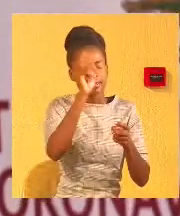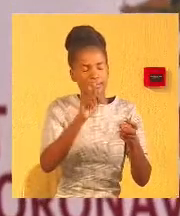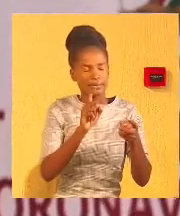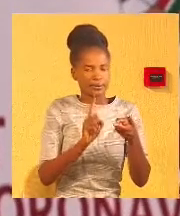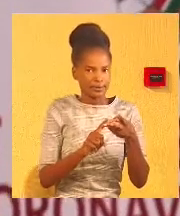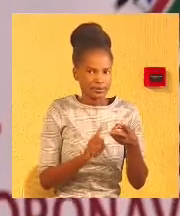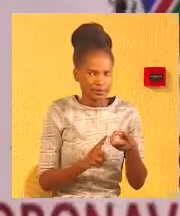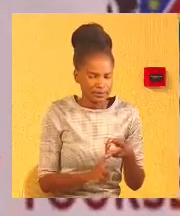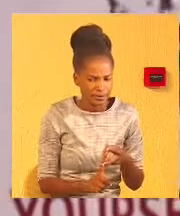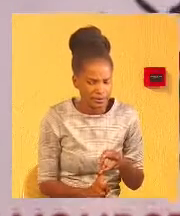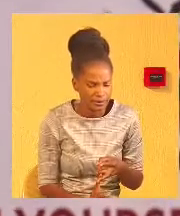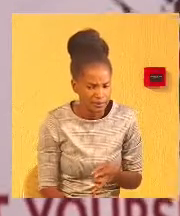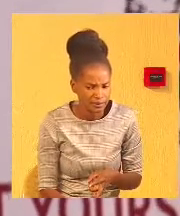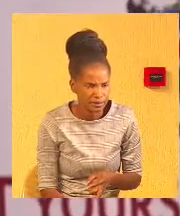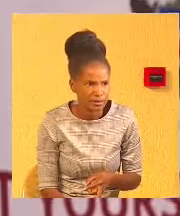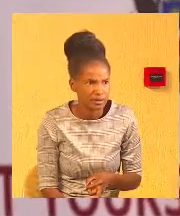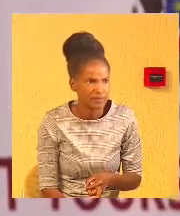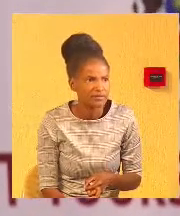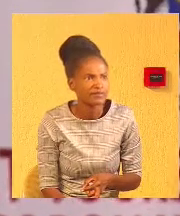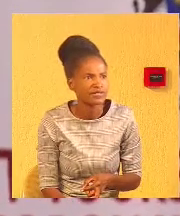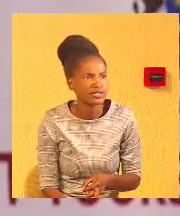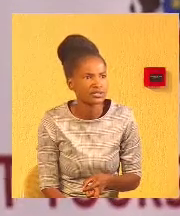what? I'm hearing fresh market.